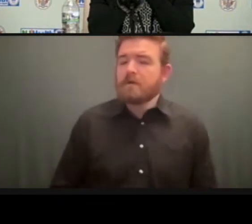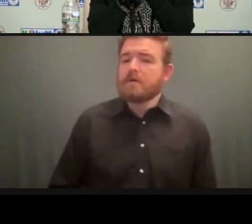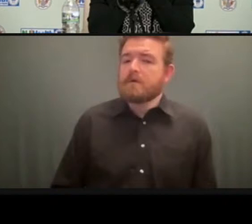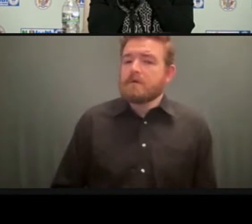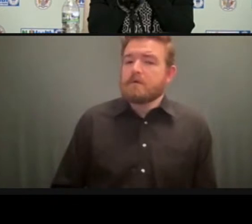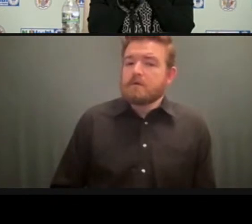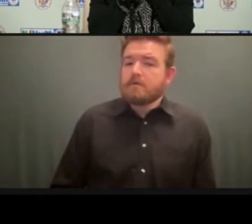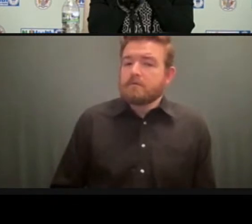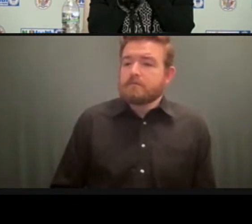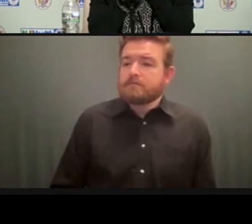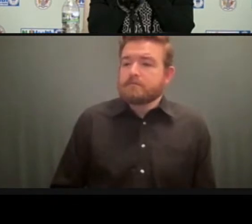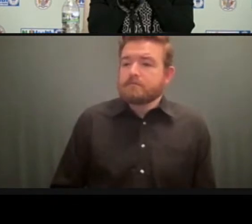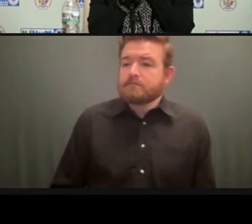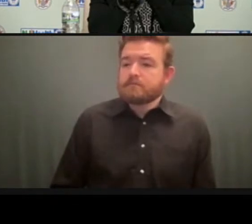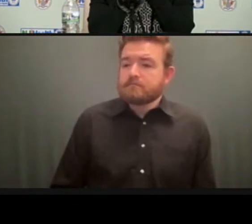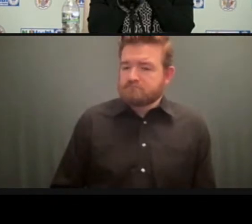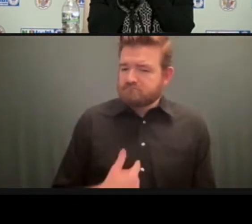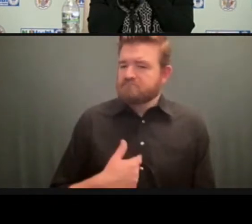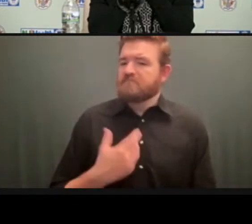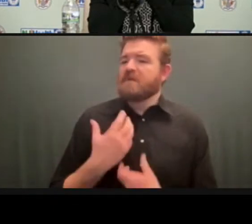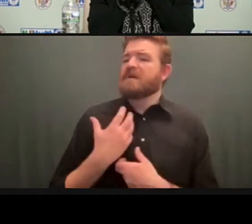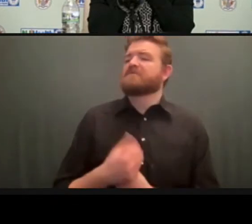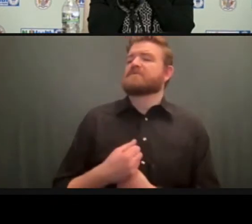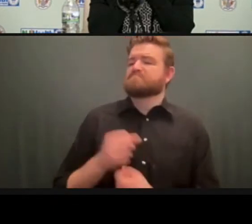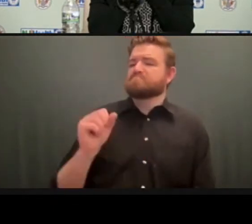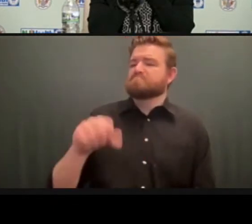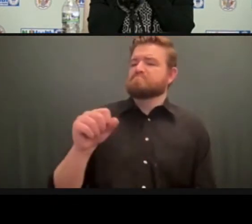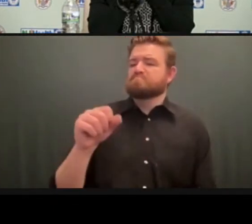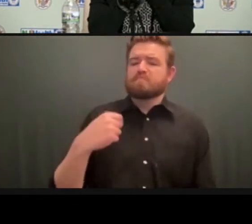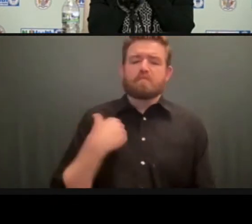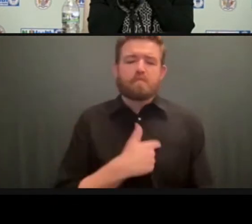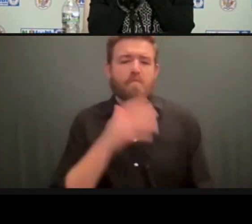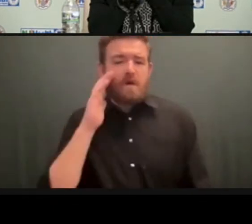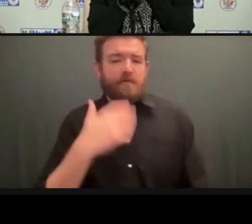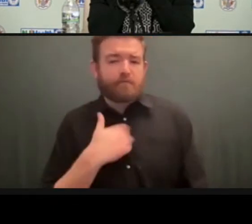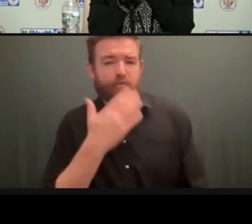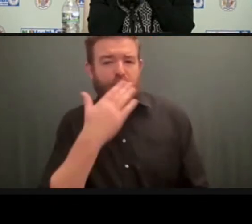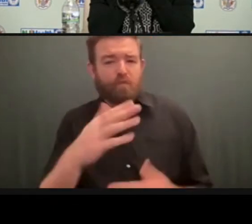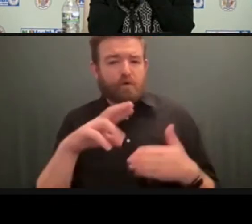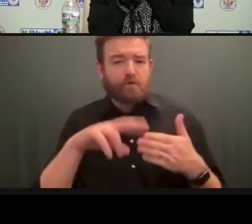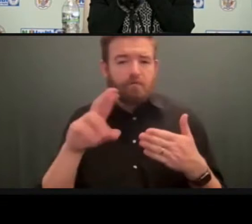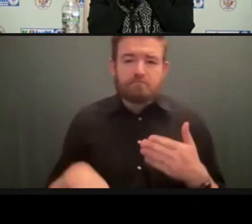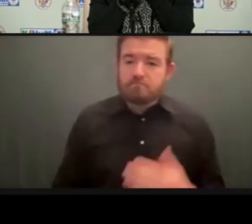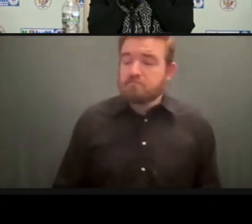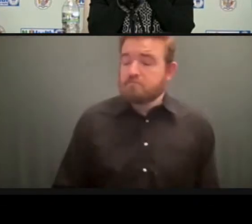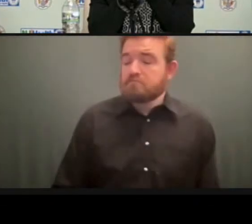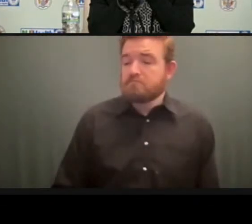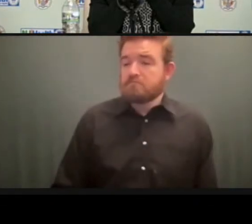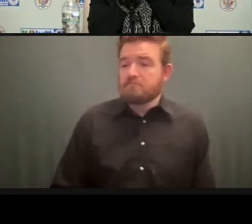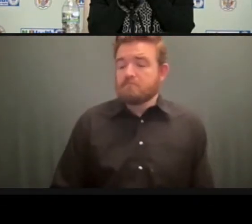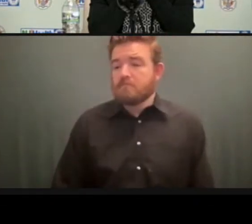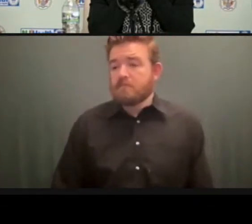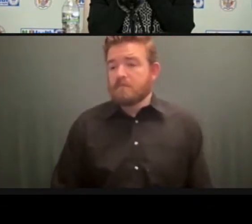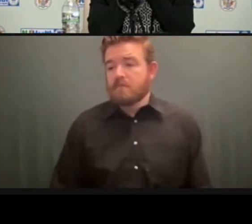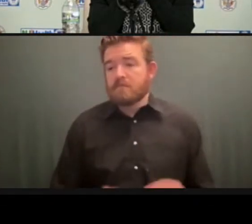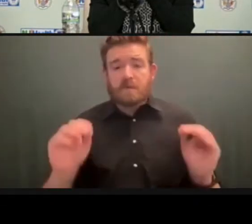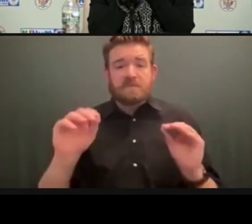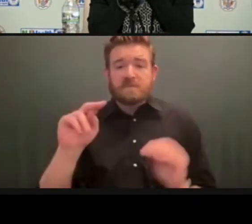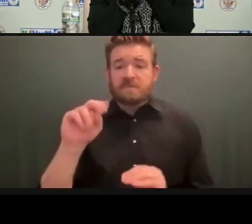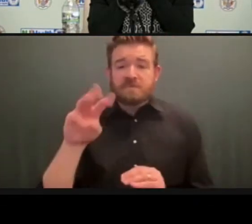confident that we'll have a good result and no news to break on Justice Faustino.